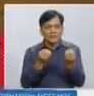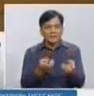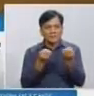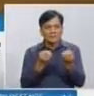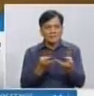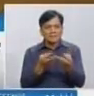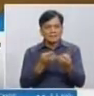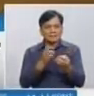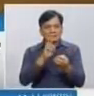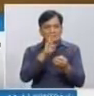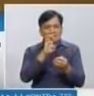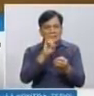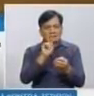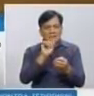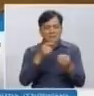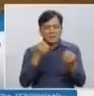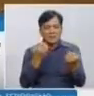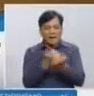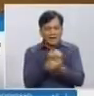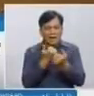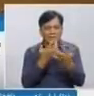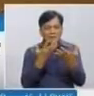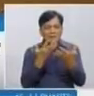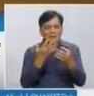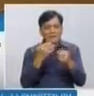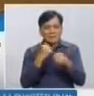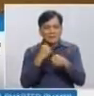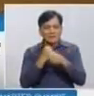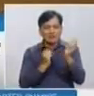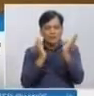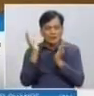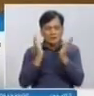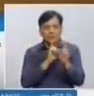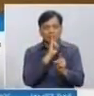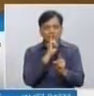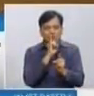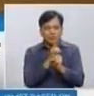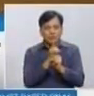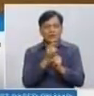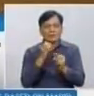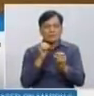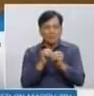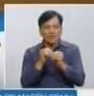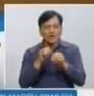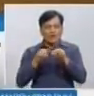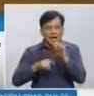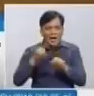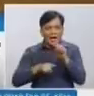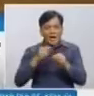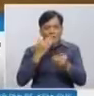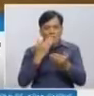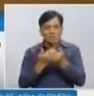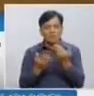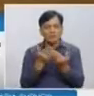of red tape-related reports from the public. Make your services truly customer-friendly. Our